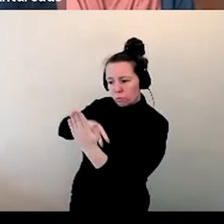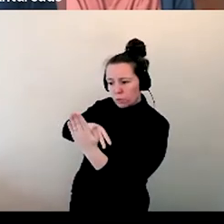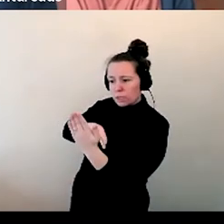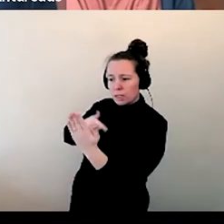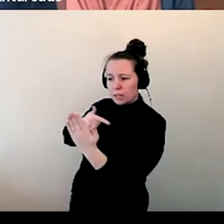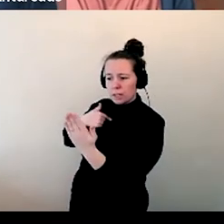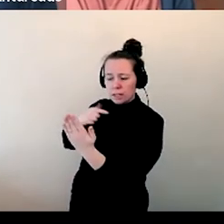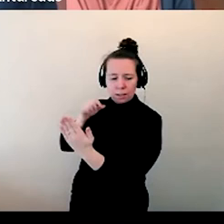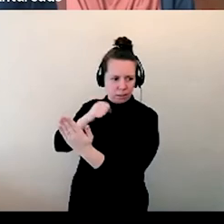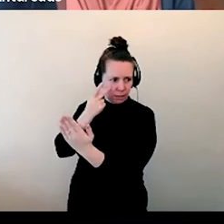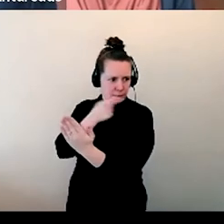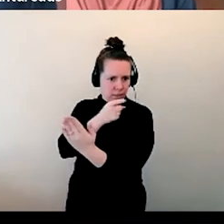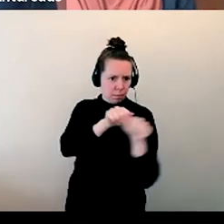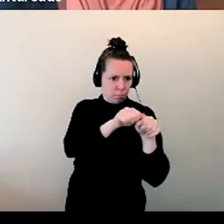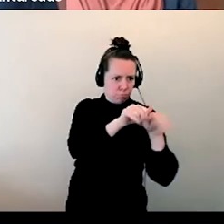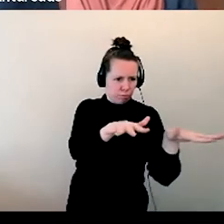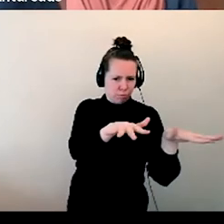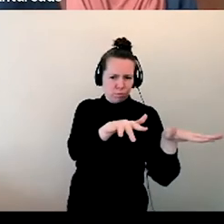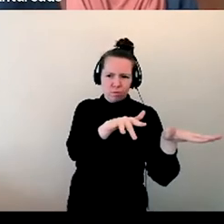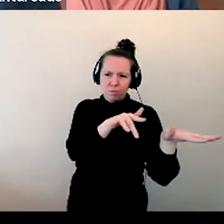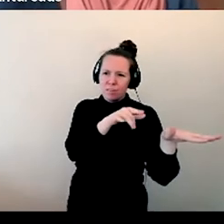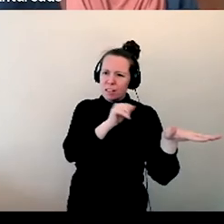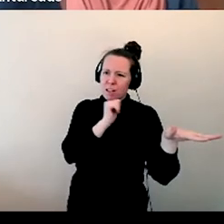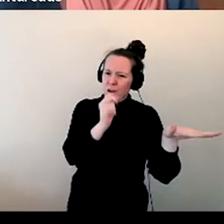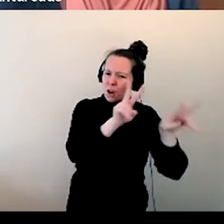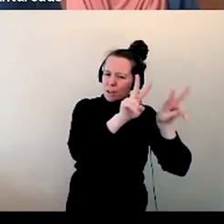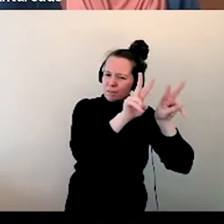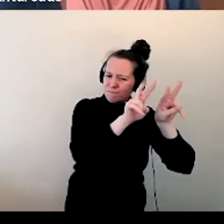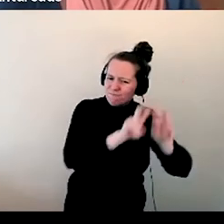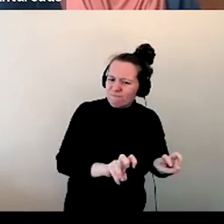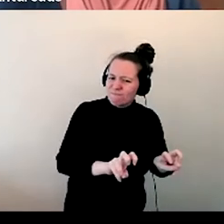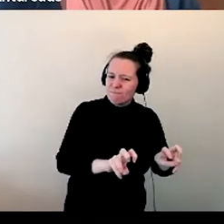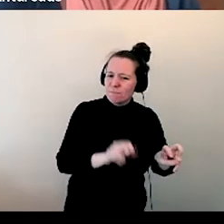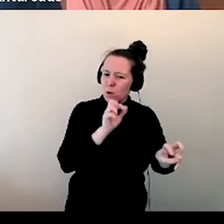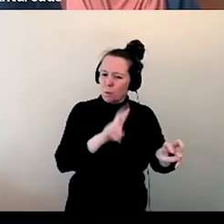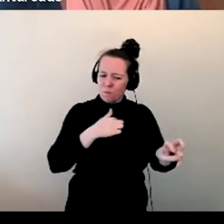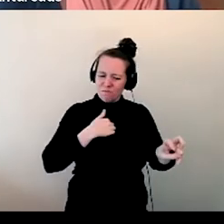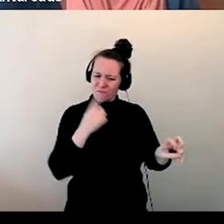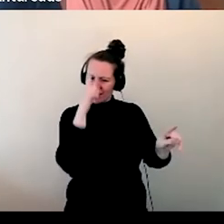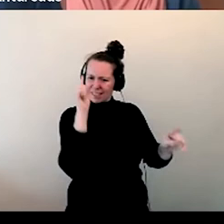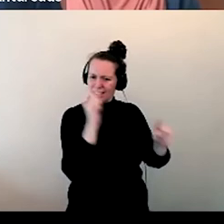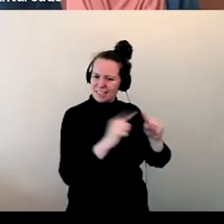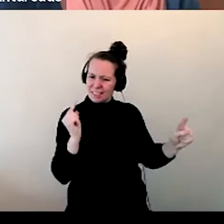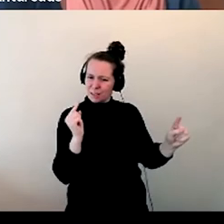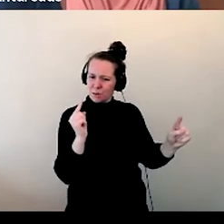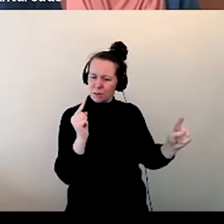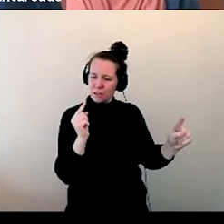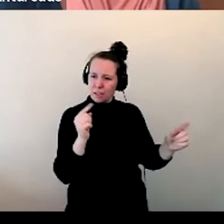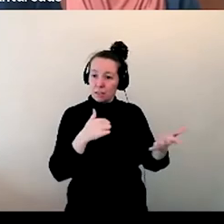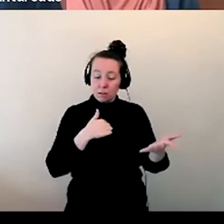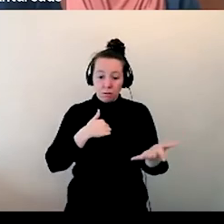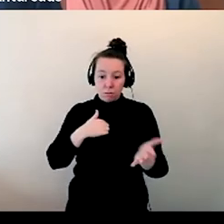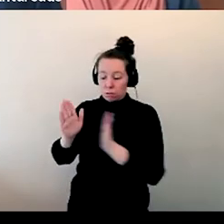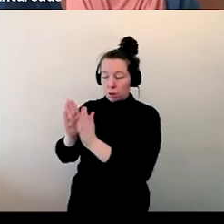were getting a lot of attention didn't necessarily have things that I agreed with. So one of which was I wanted to be very critical